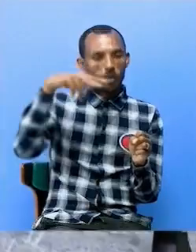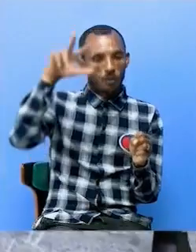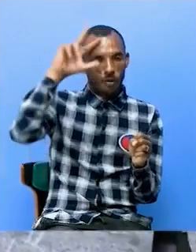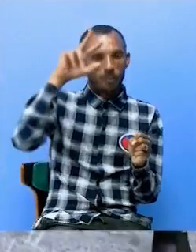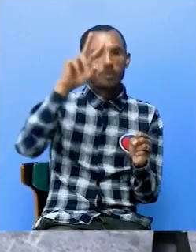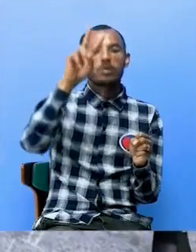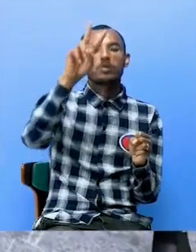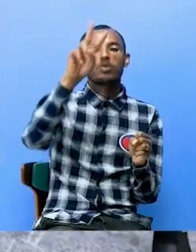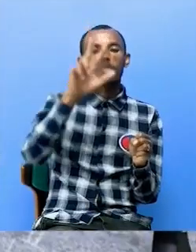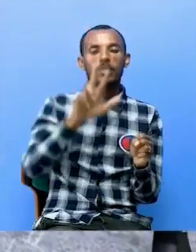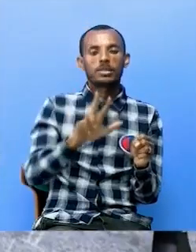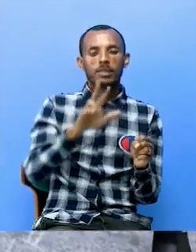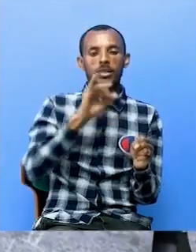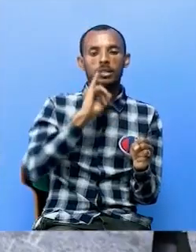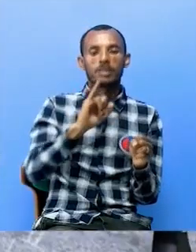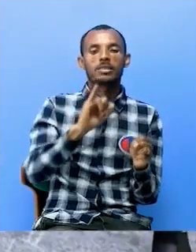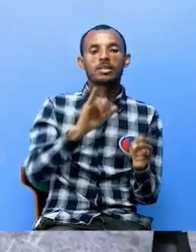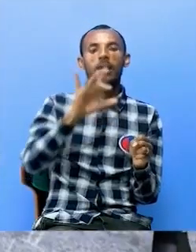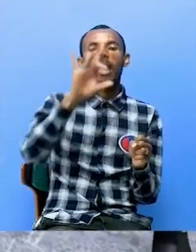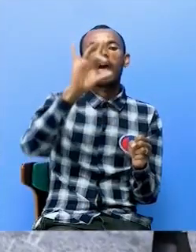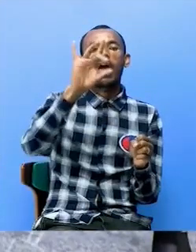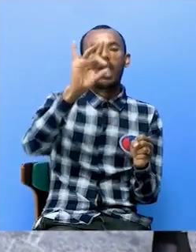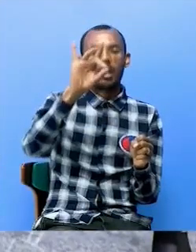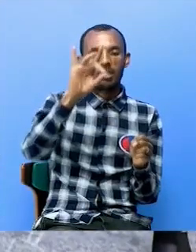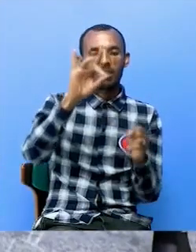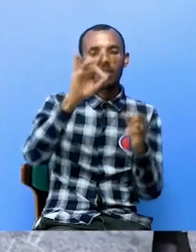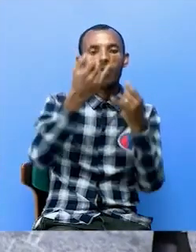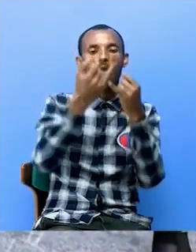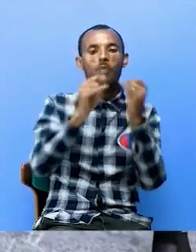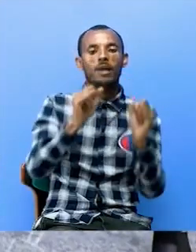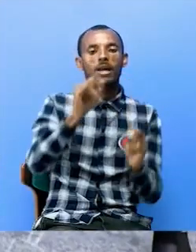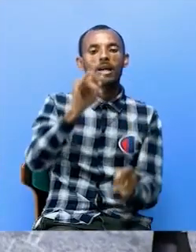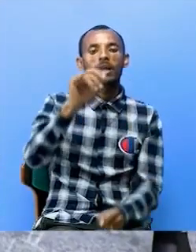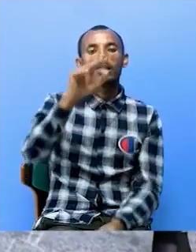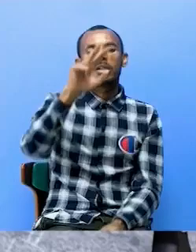over 3 is 8 over